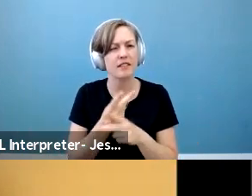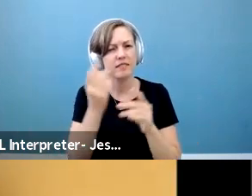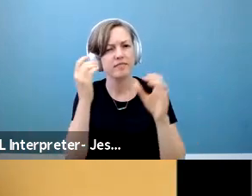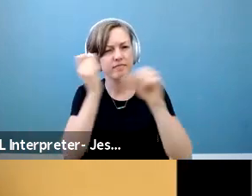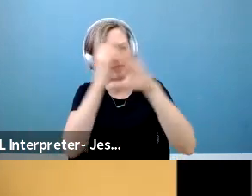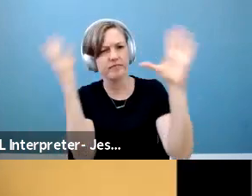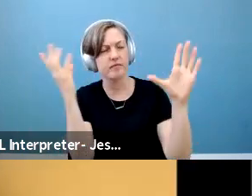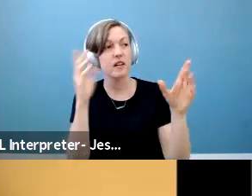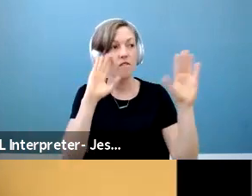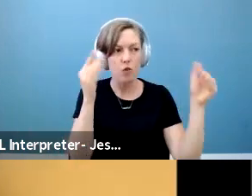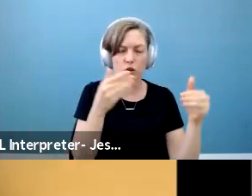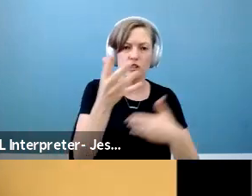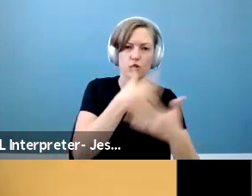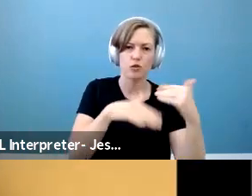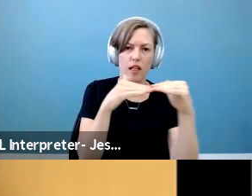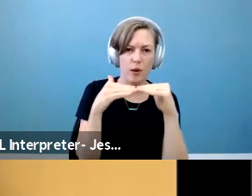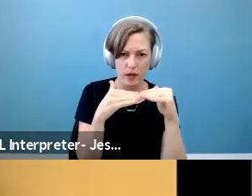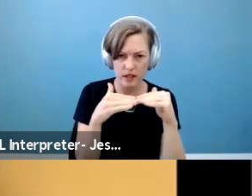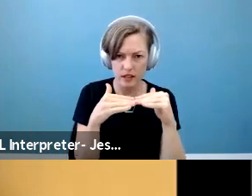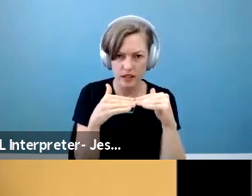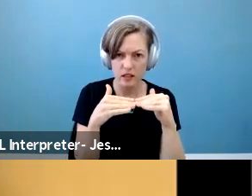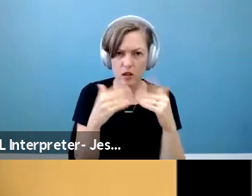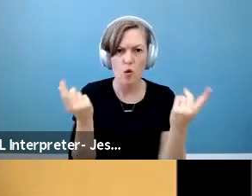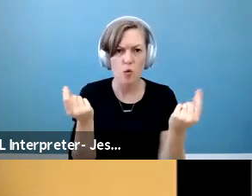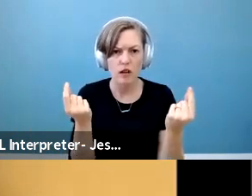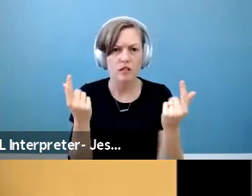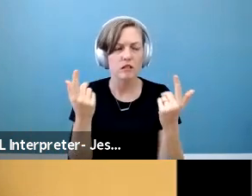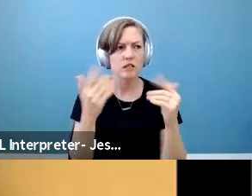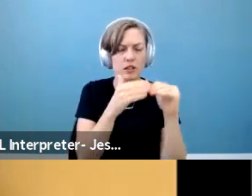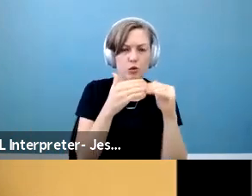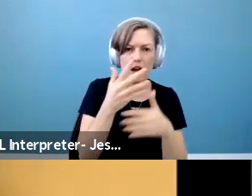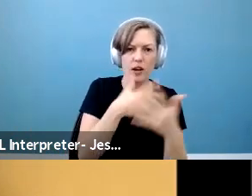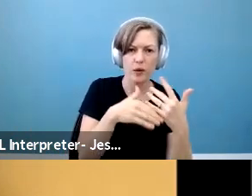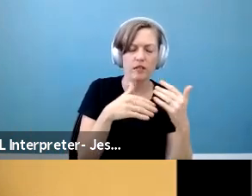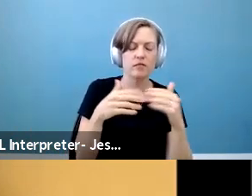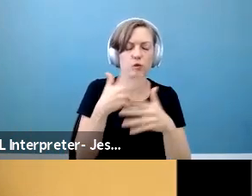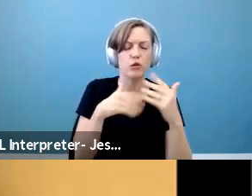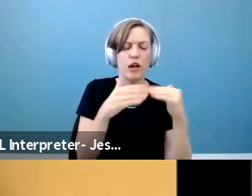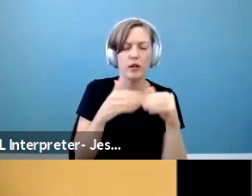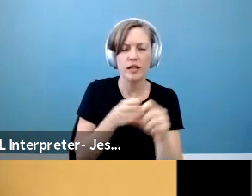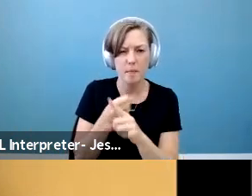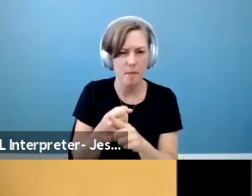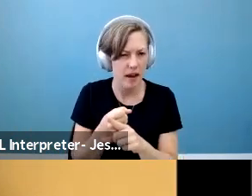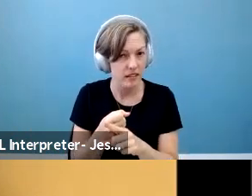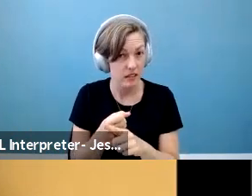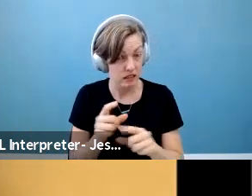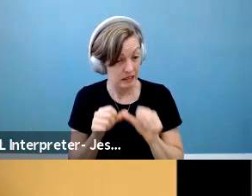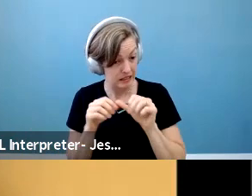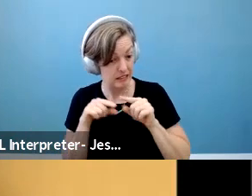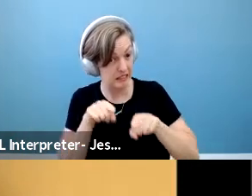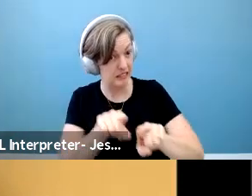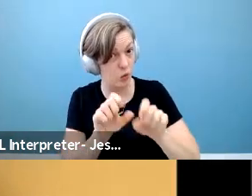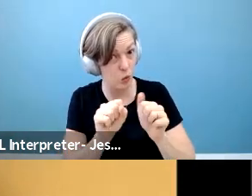focused on social equity. What are the social equity impacts of this particular decision? And are they consistent with our